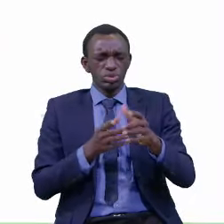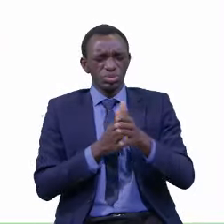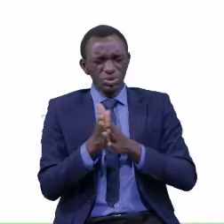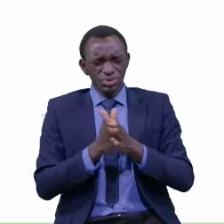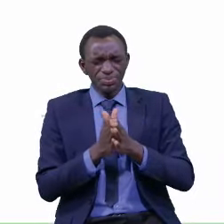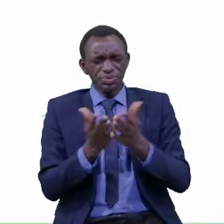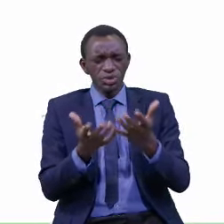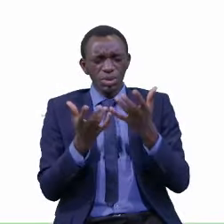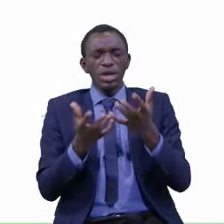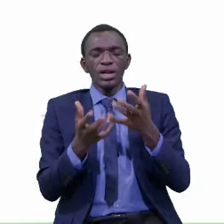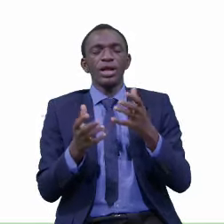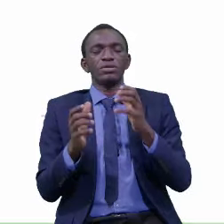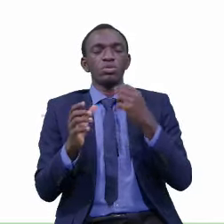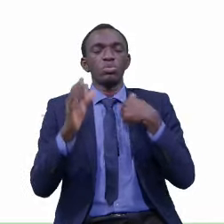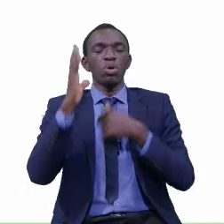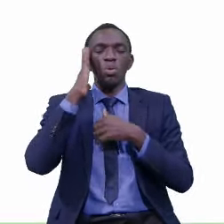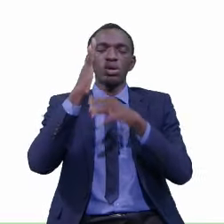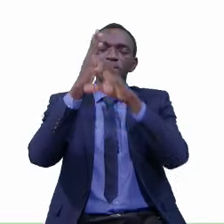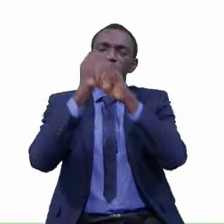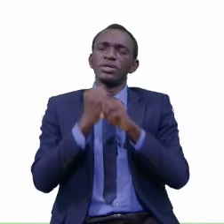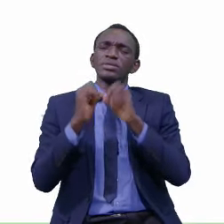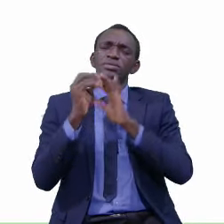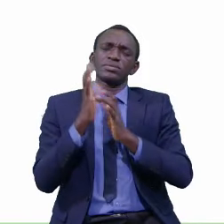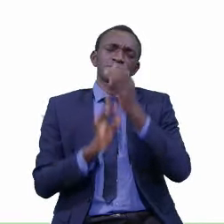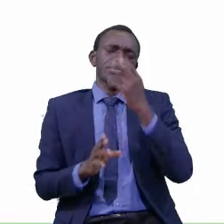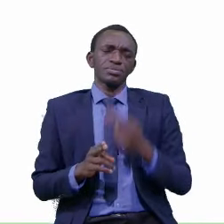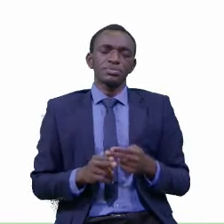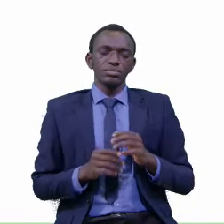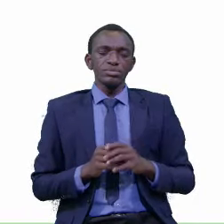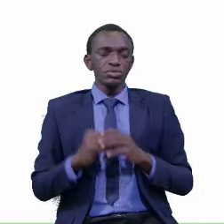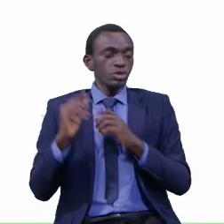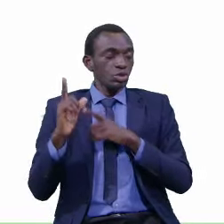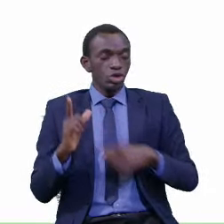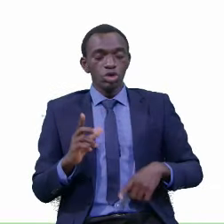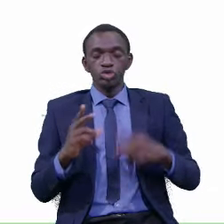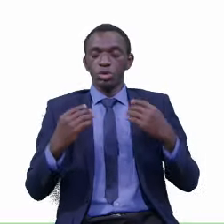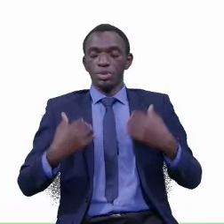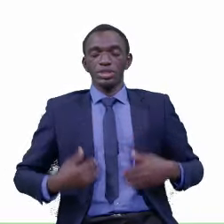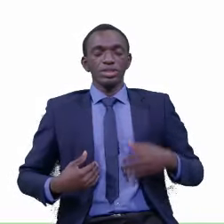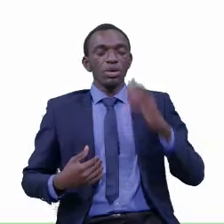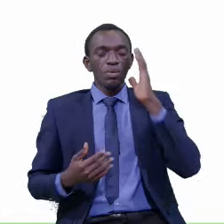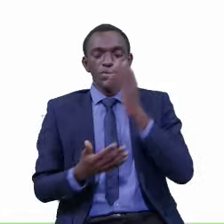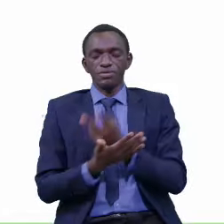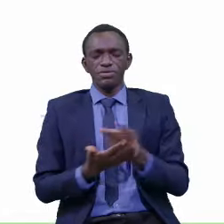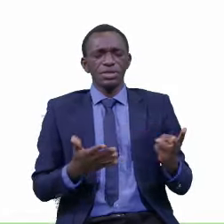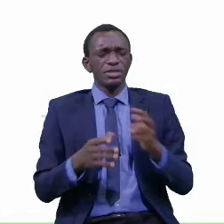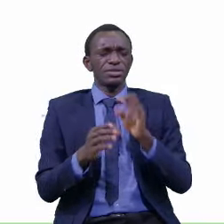every life. Lord, nobody here is a failure anymore.